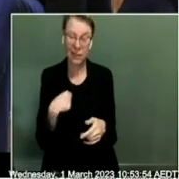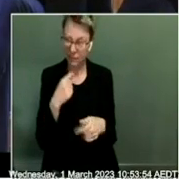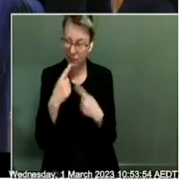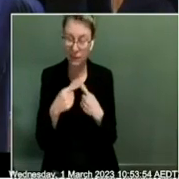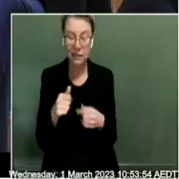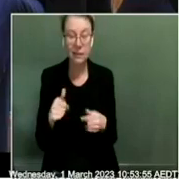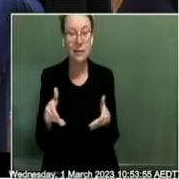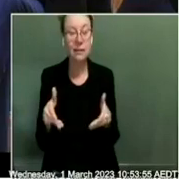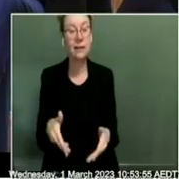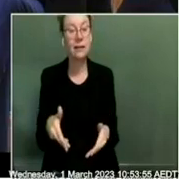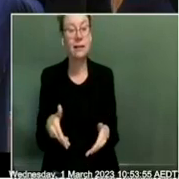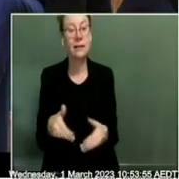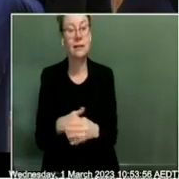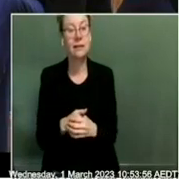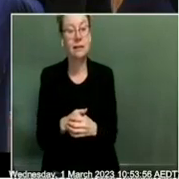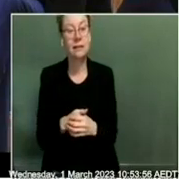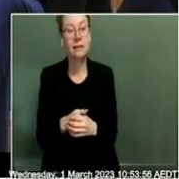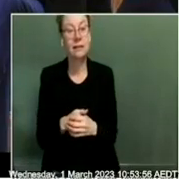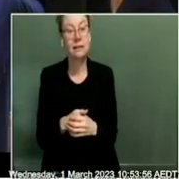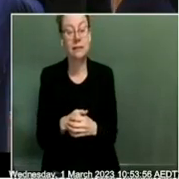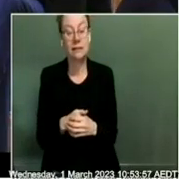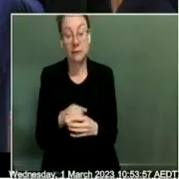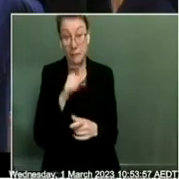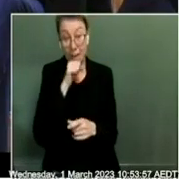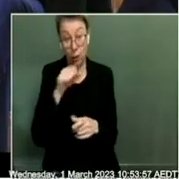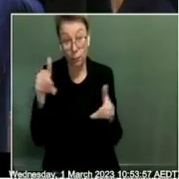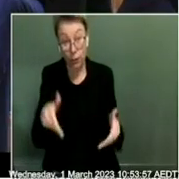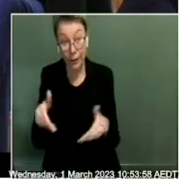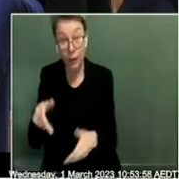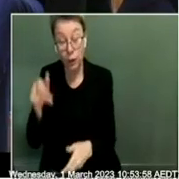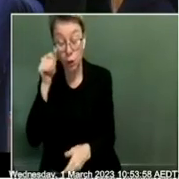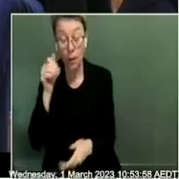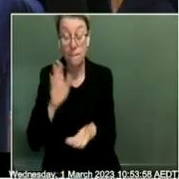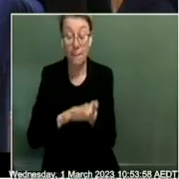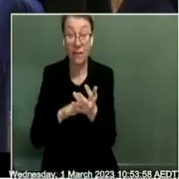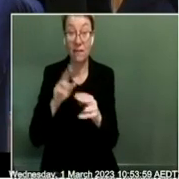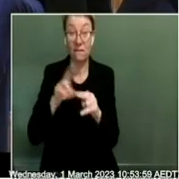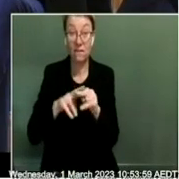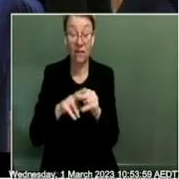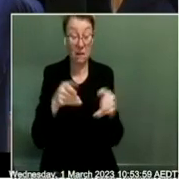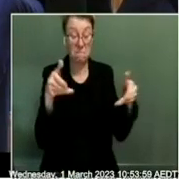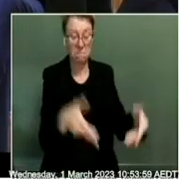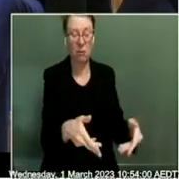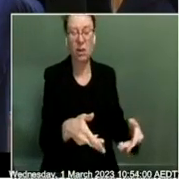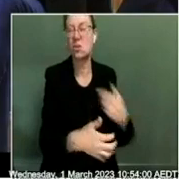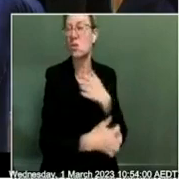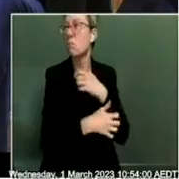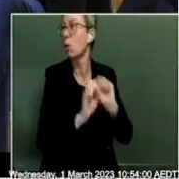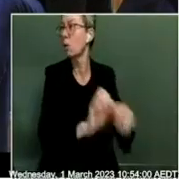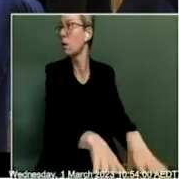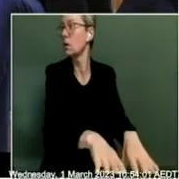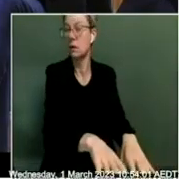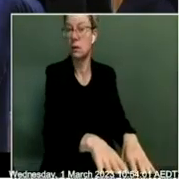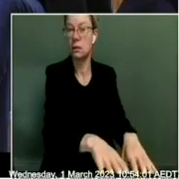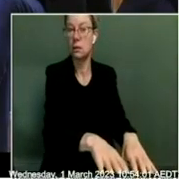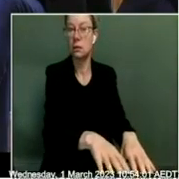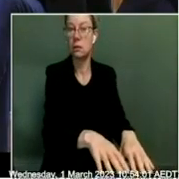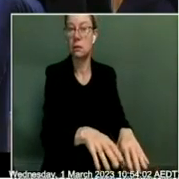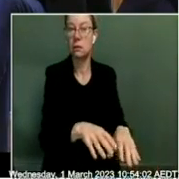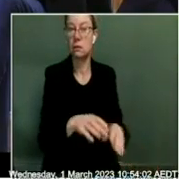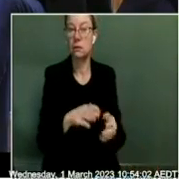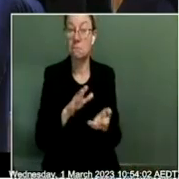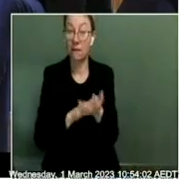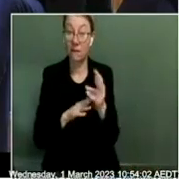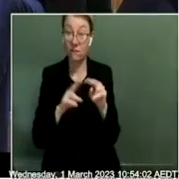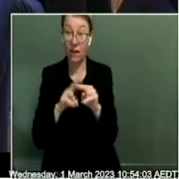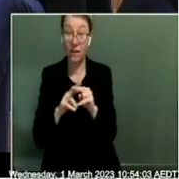He knew that Mum's father was buried in Pauper's grave, mm. so he took Mum and Dad took out a $2,000 bank loan, and mm.